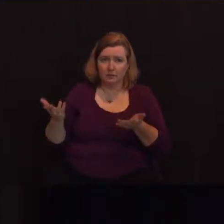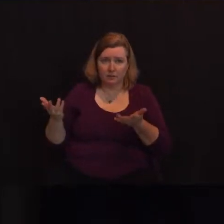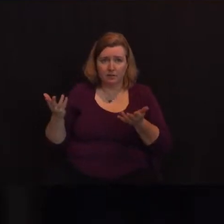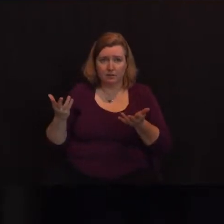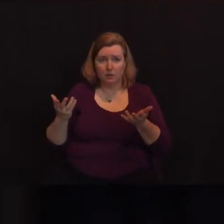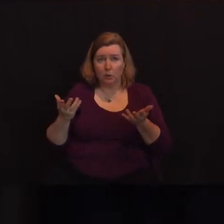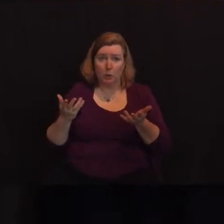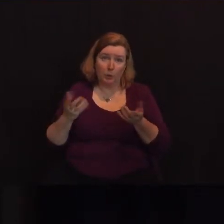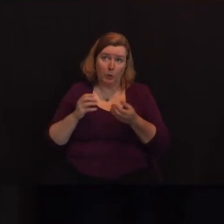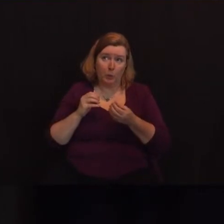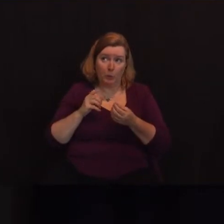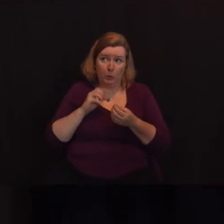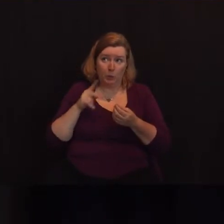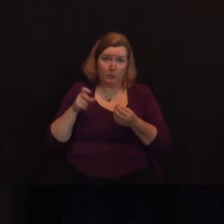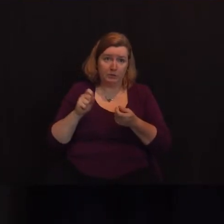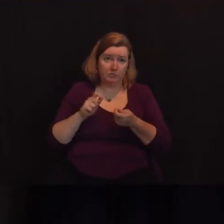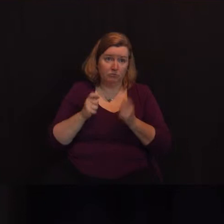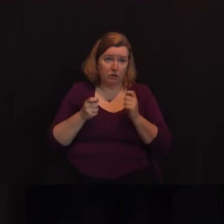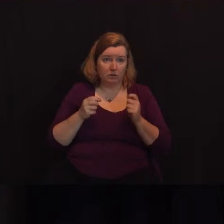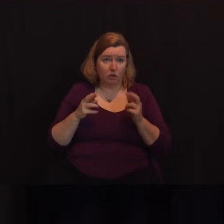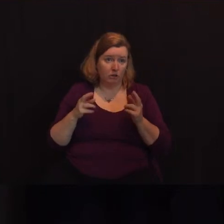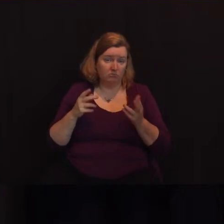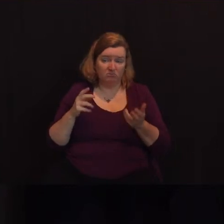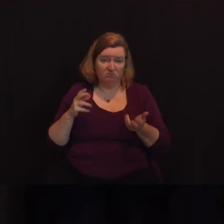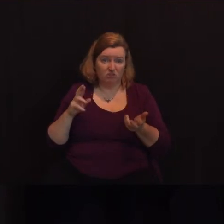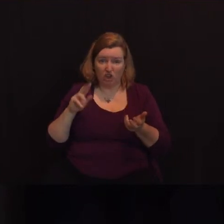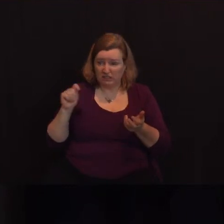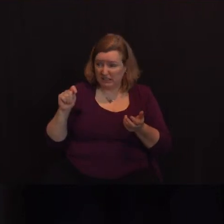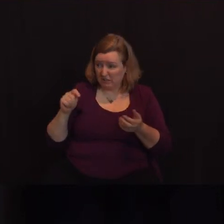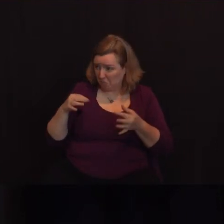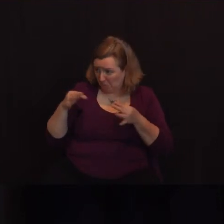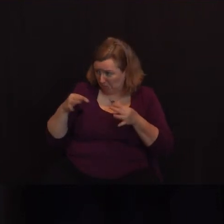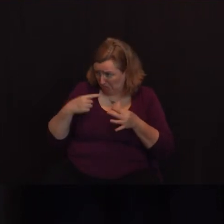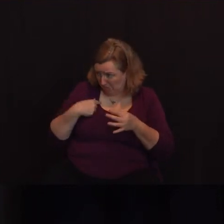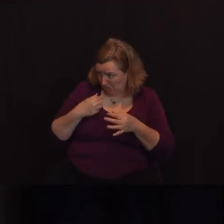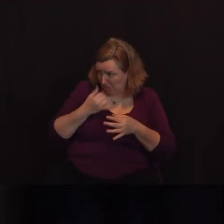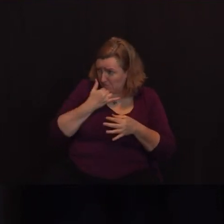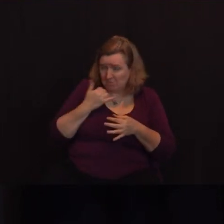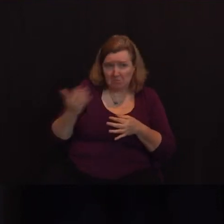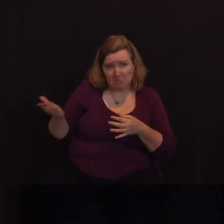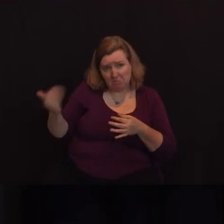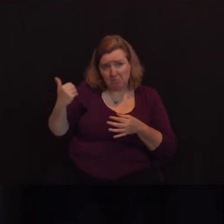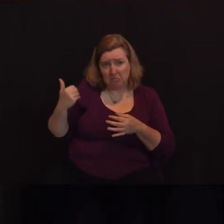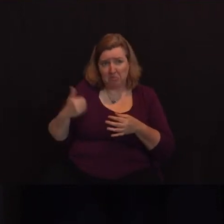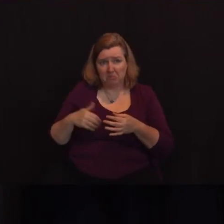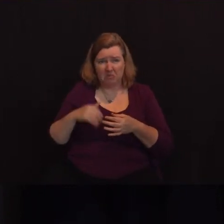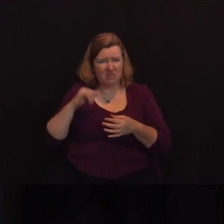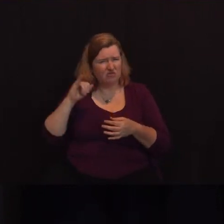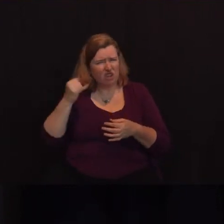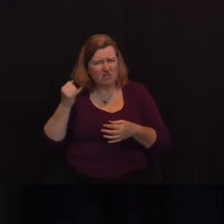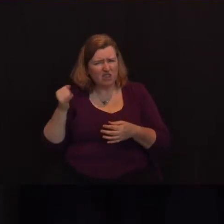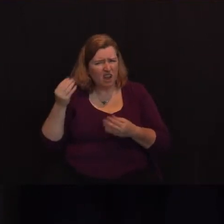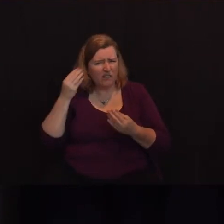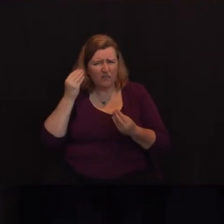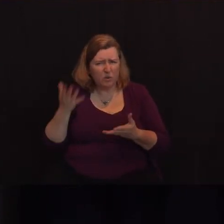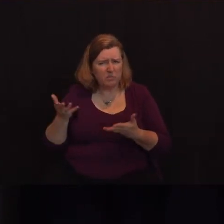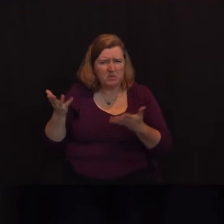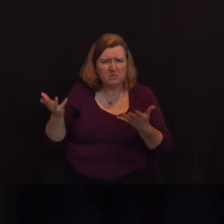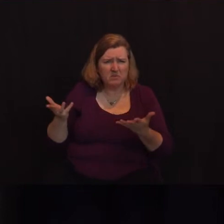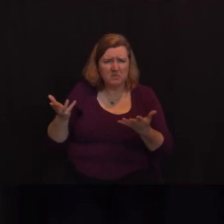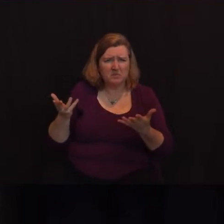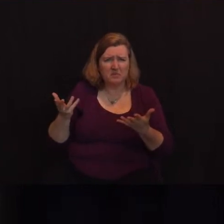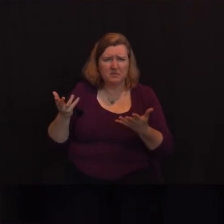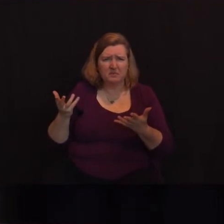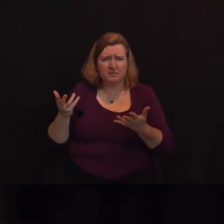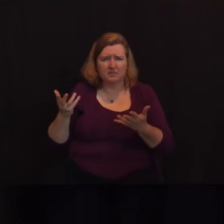either my RT explanation or any color on the J&J or other metrics or on any color on the J&J doses that look like they may